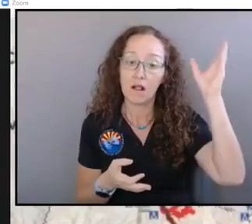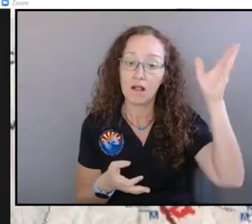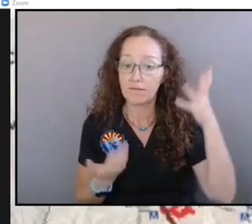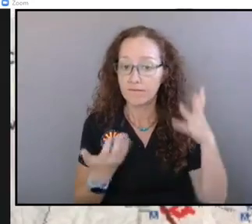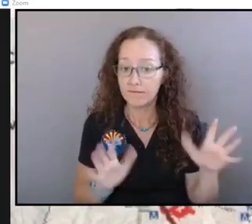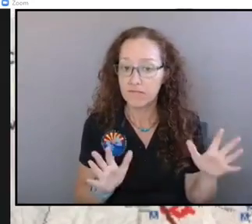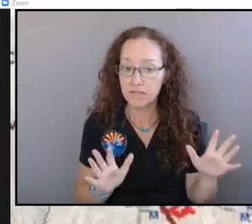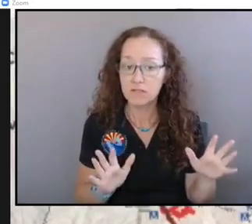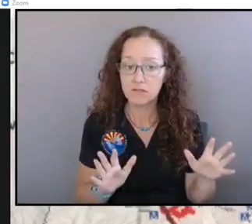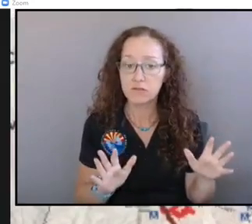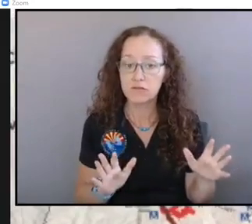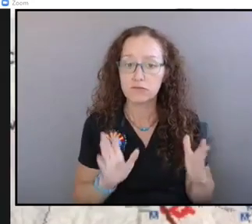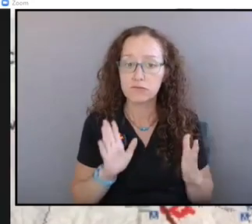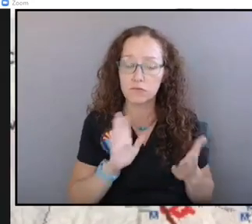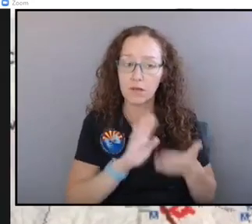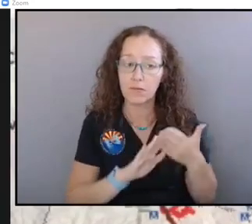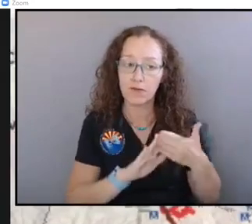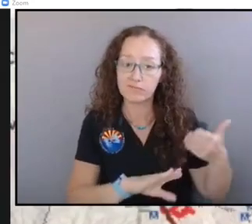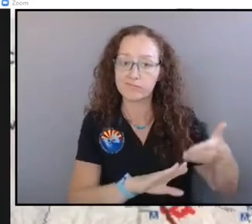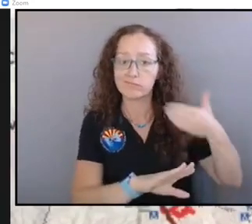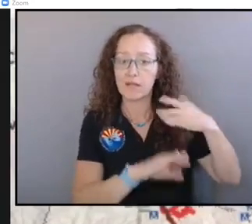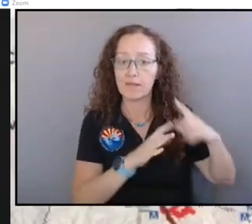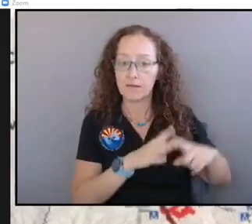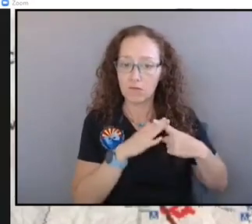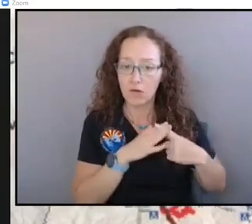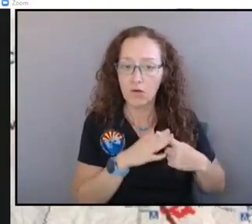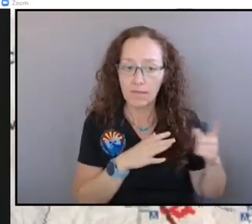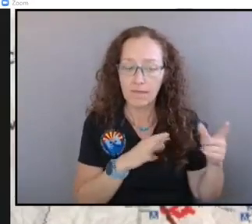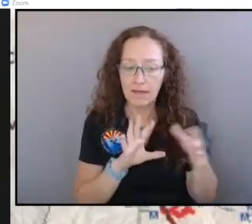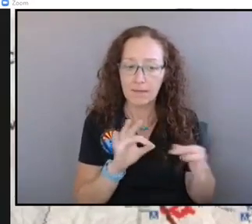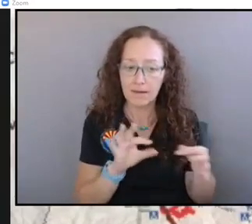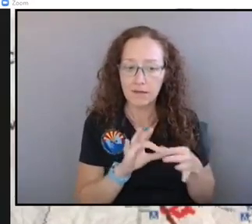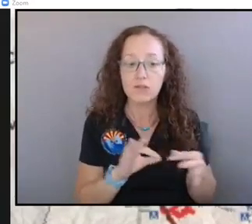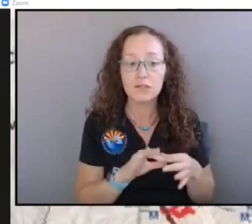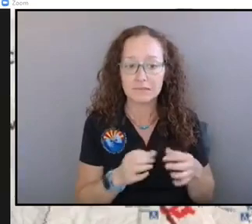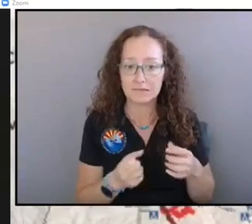from operations, they did have some areas that showed some